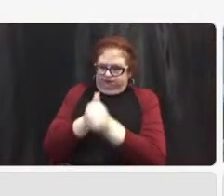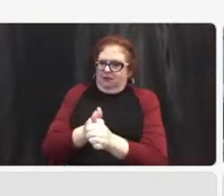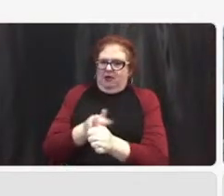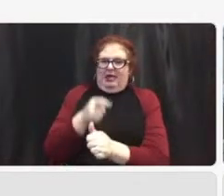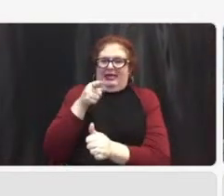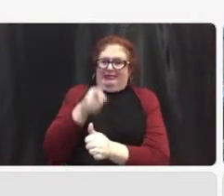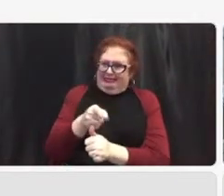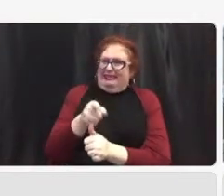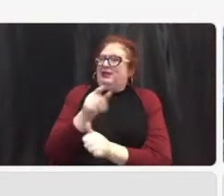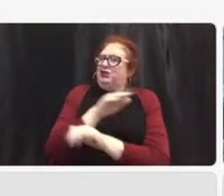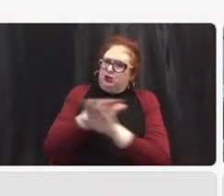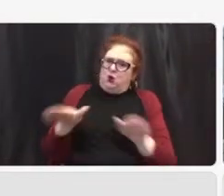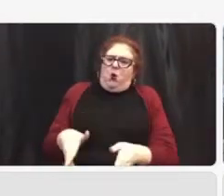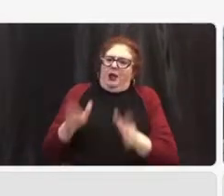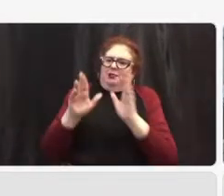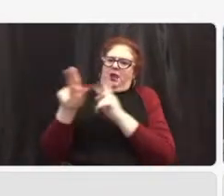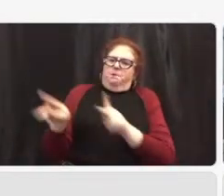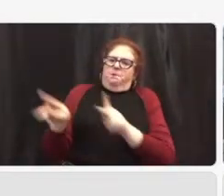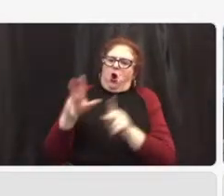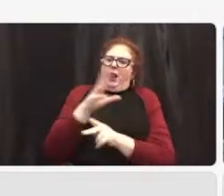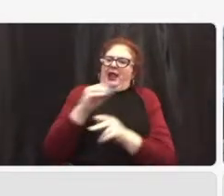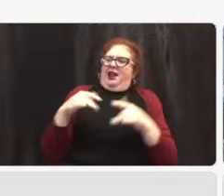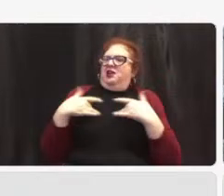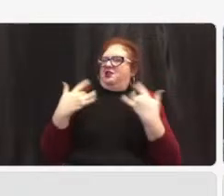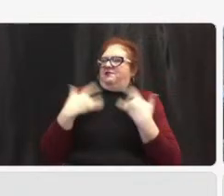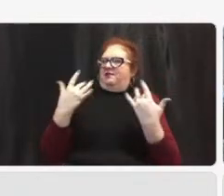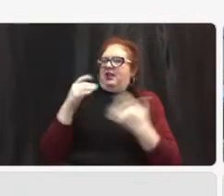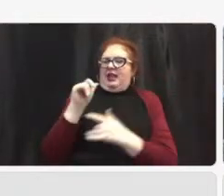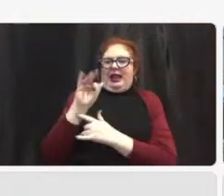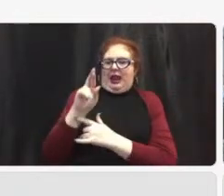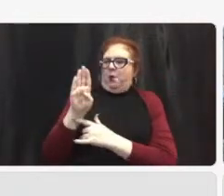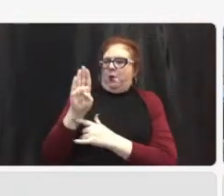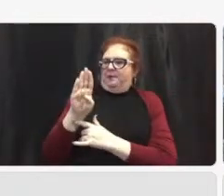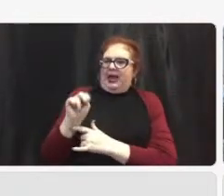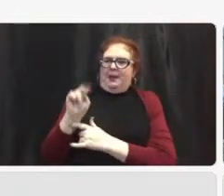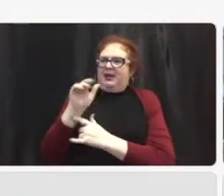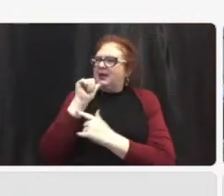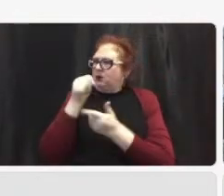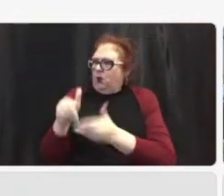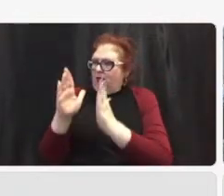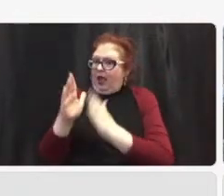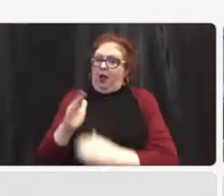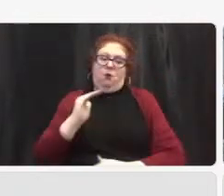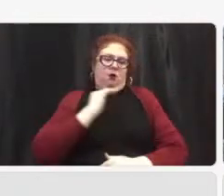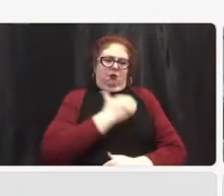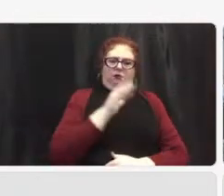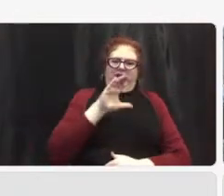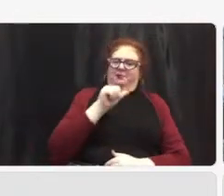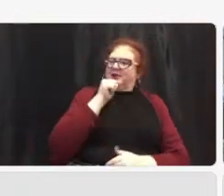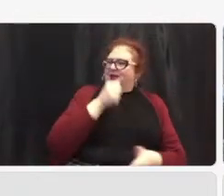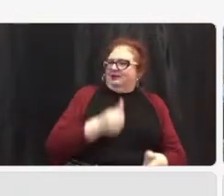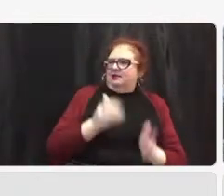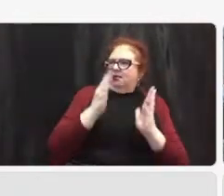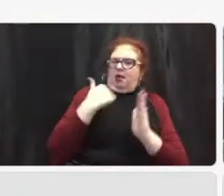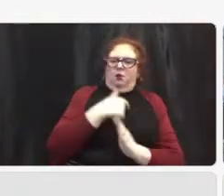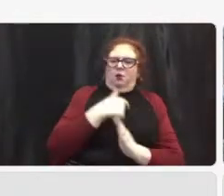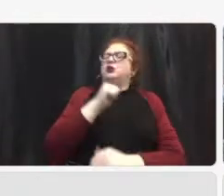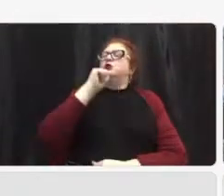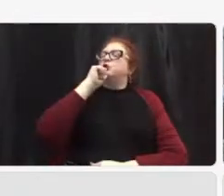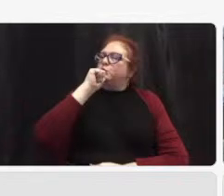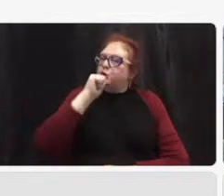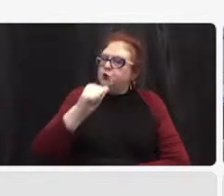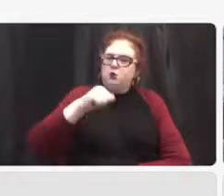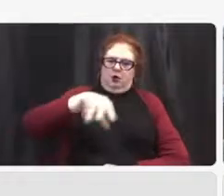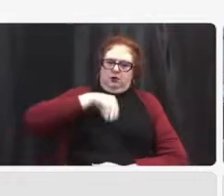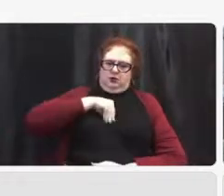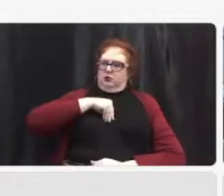past year. But Airbnb doesn't allow that. We don't allow it. We absolutely do not tolerate that. And we are actively monitoring for